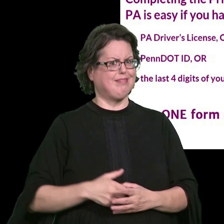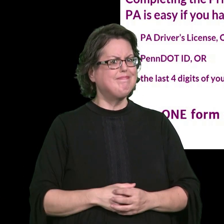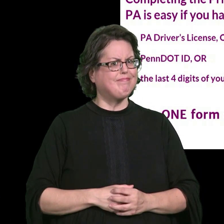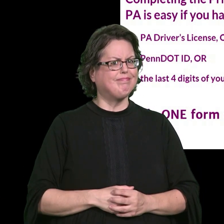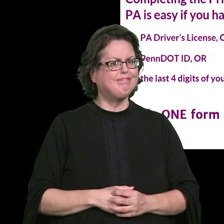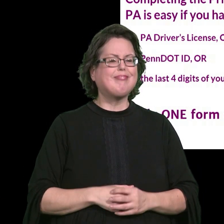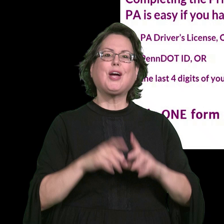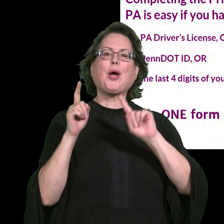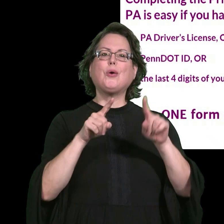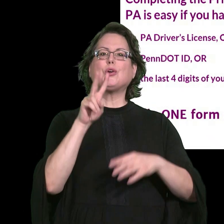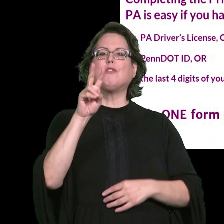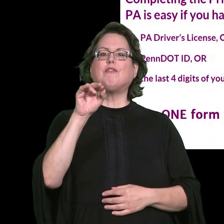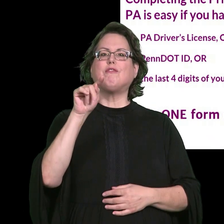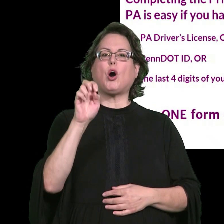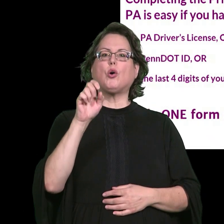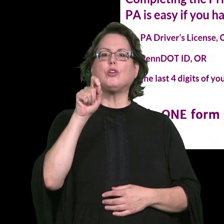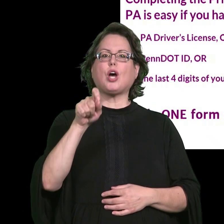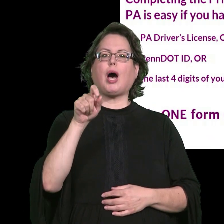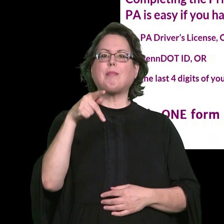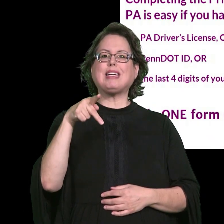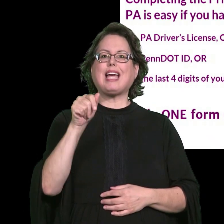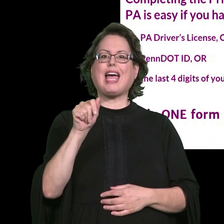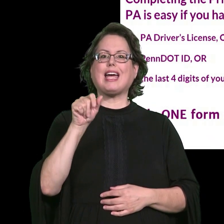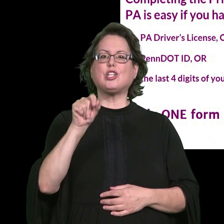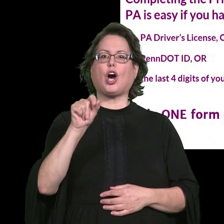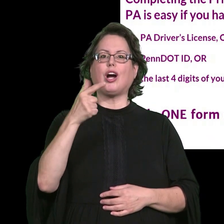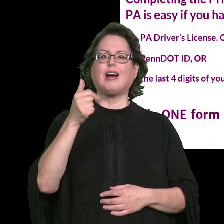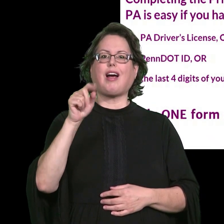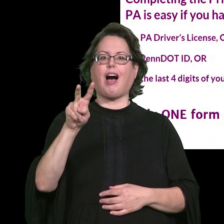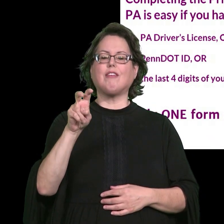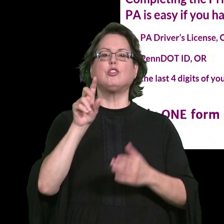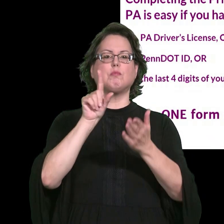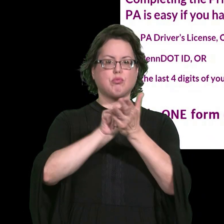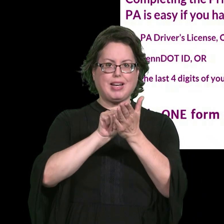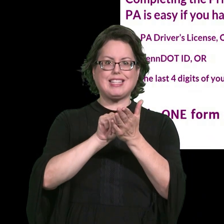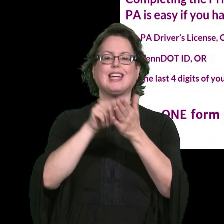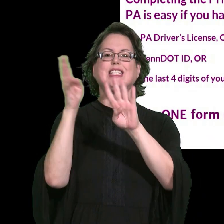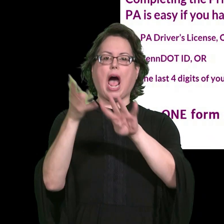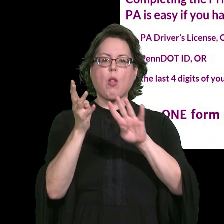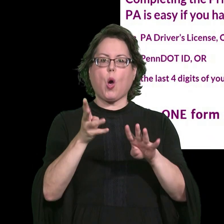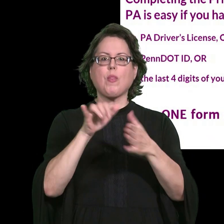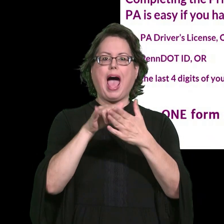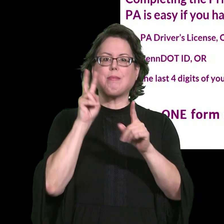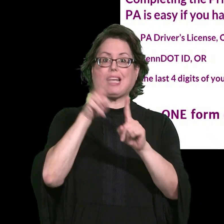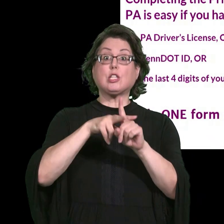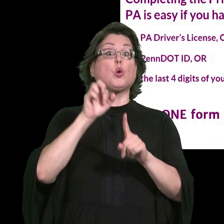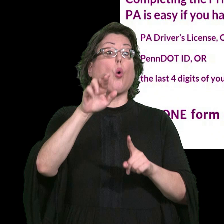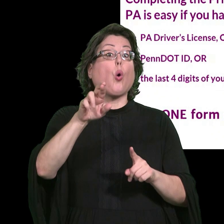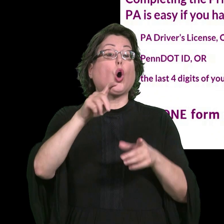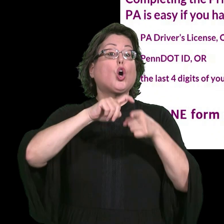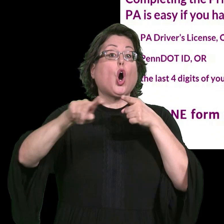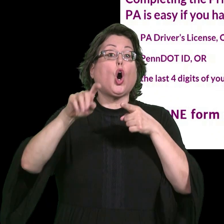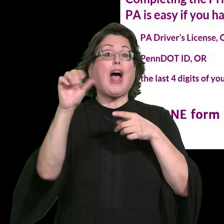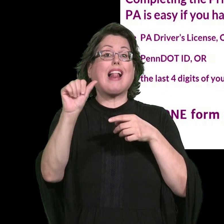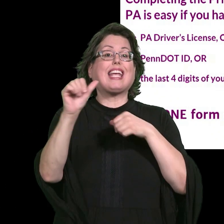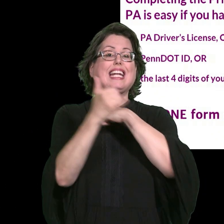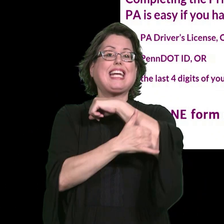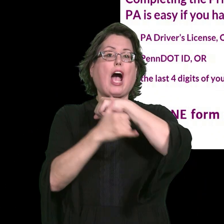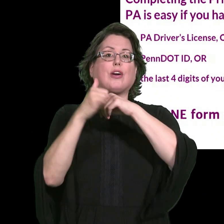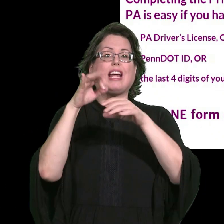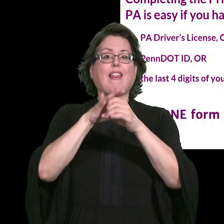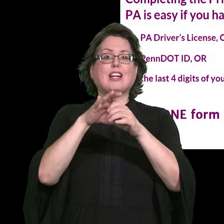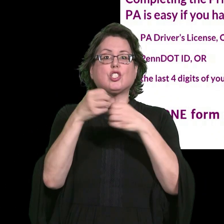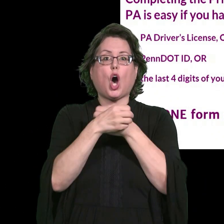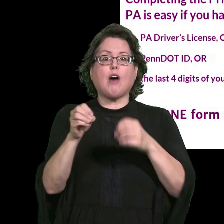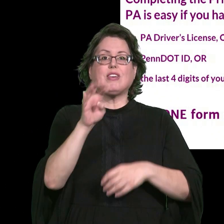to vote.pa.gov to download and print the application, or you can call Allegheny County Elections Office at